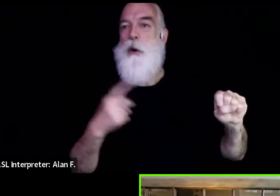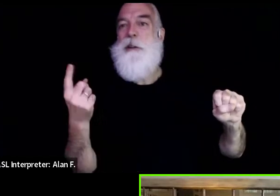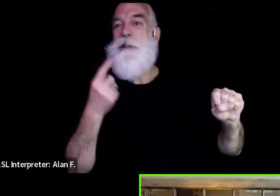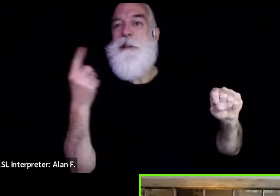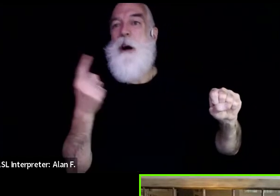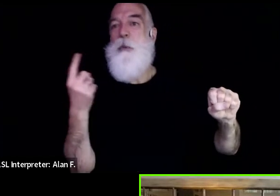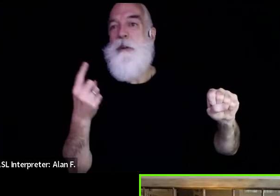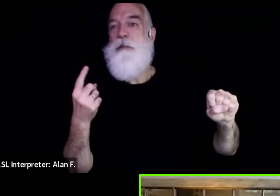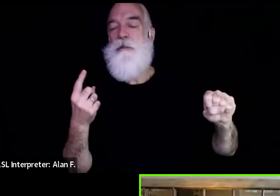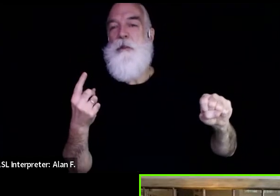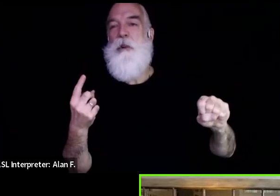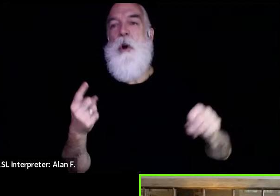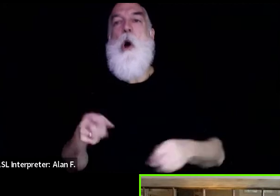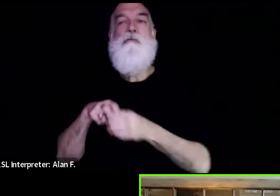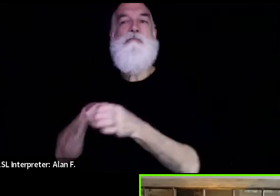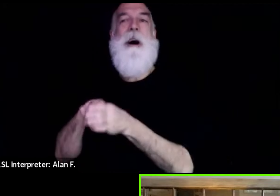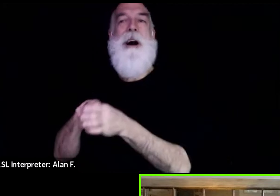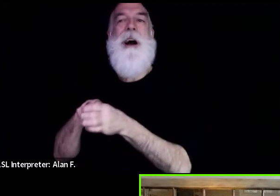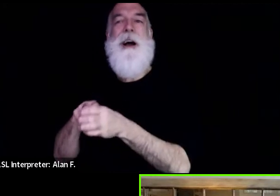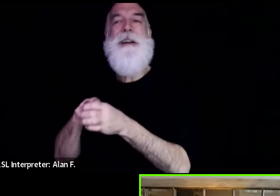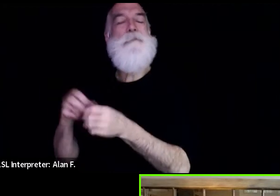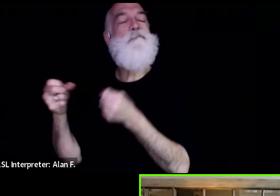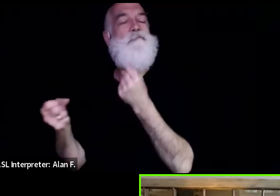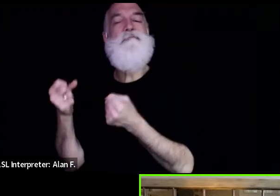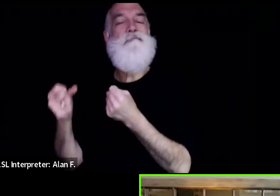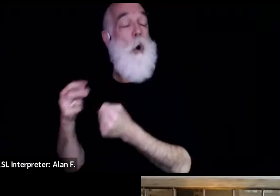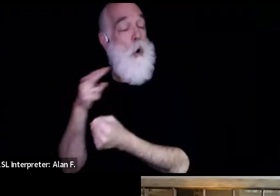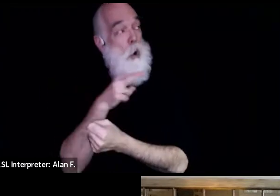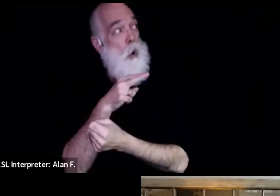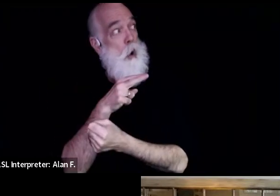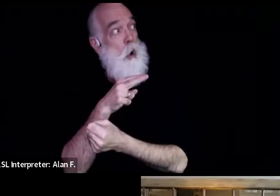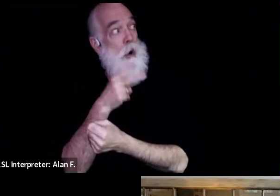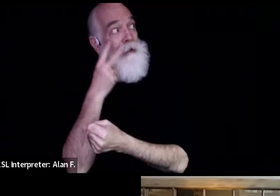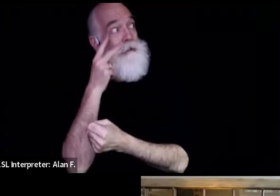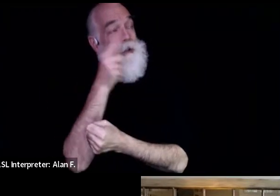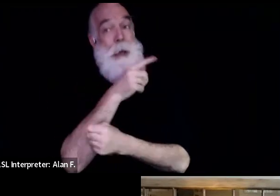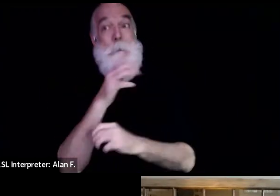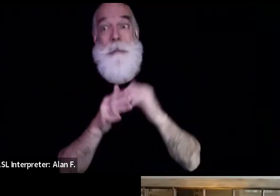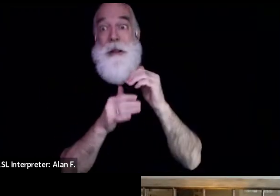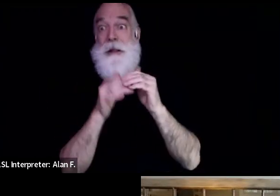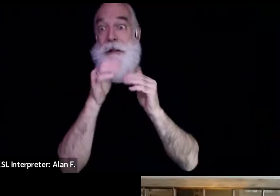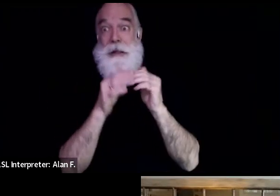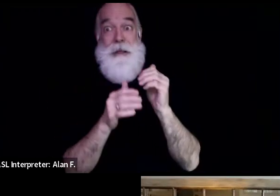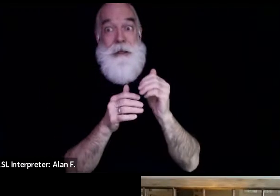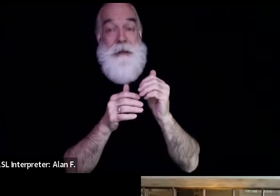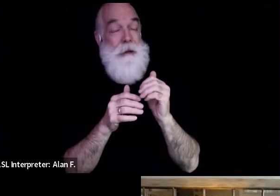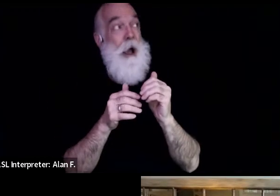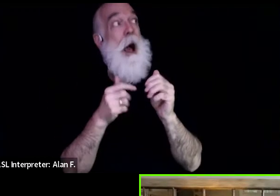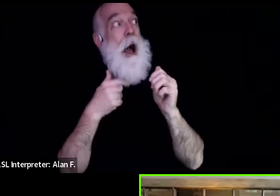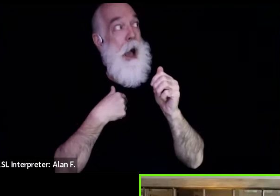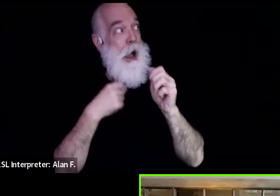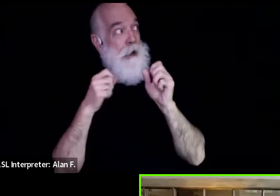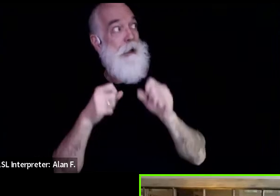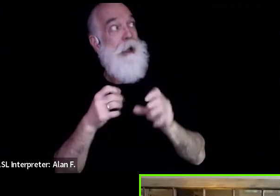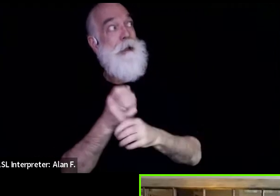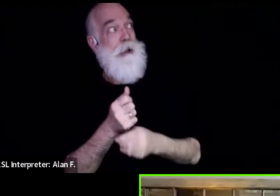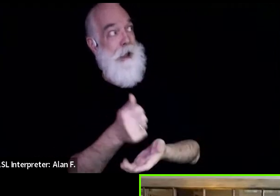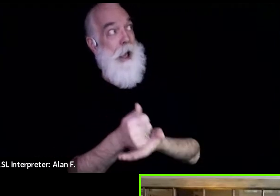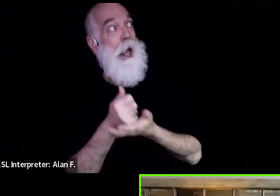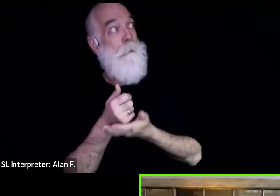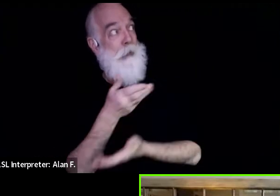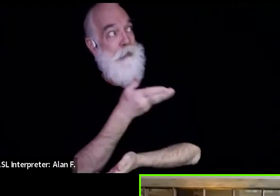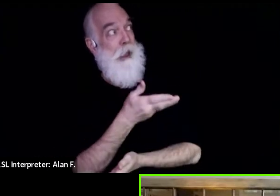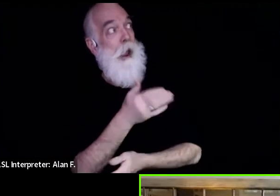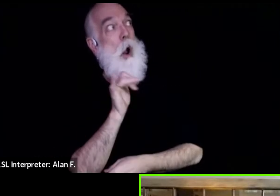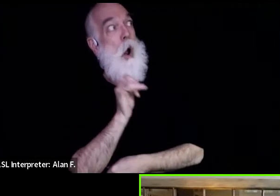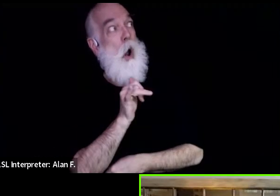say, I can go in that building and I can get help, was really what it was all about. And we are challenged, as